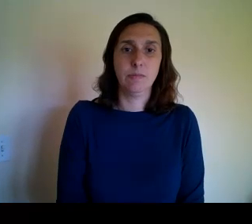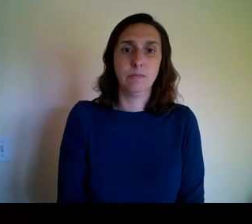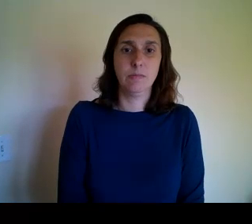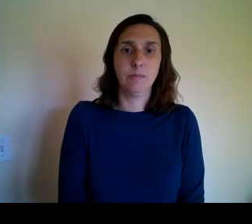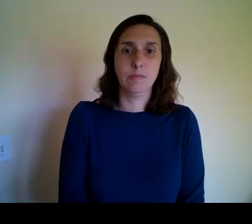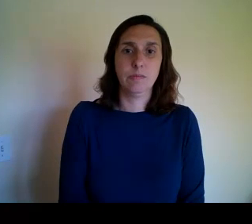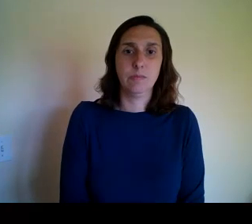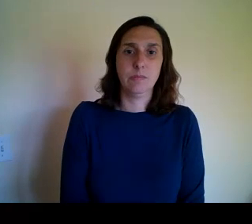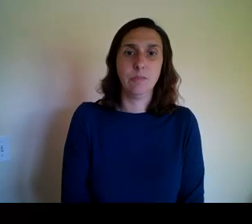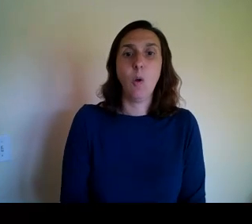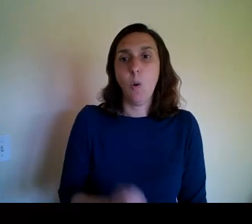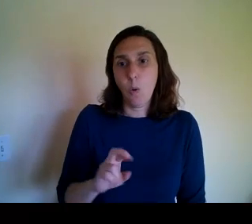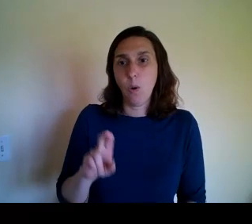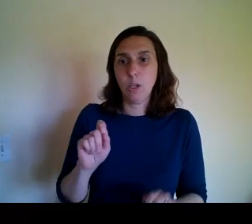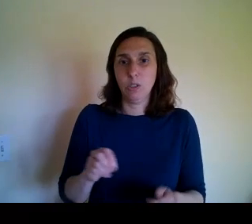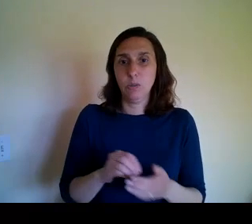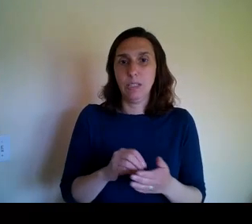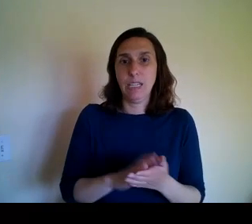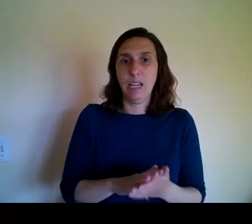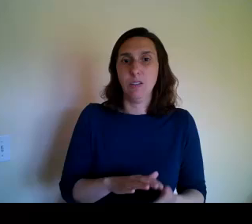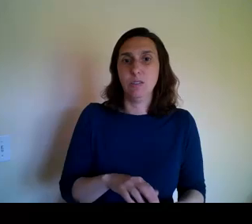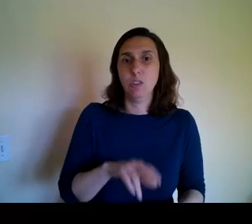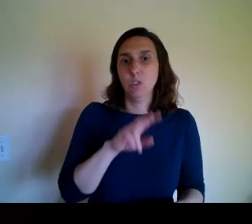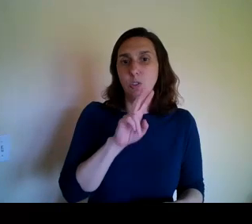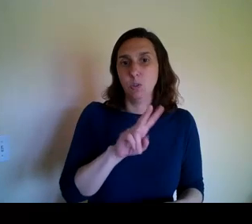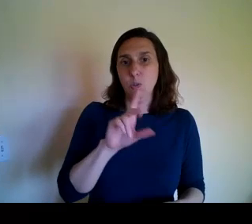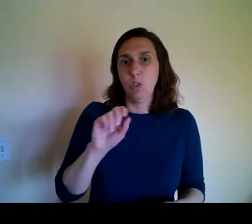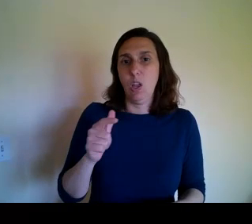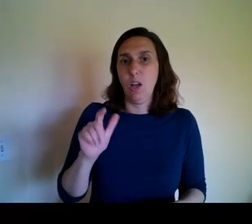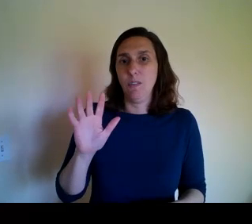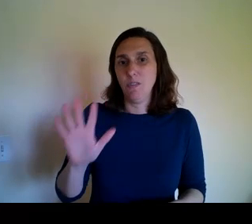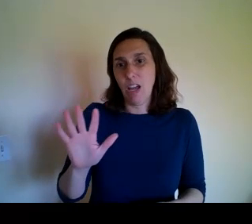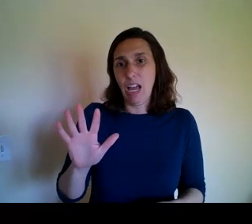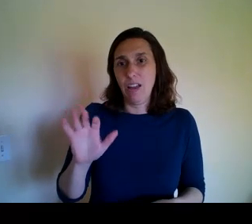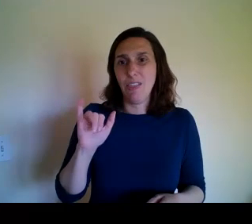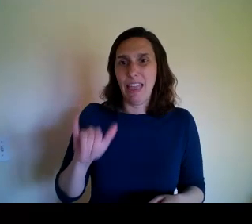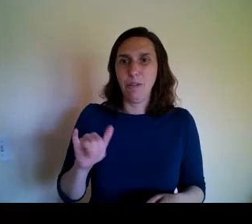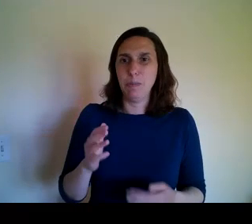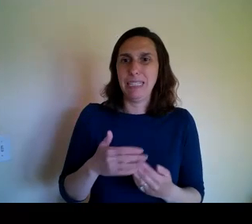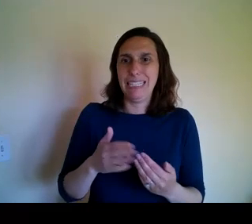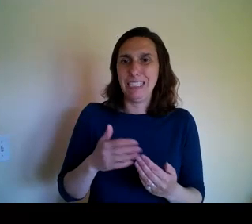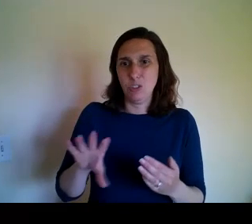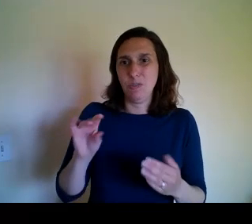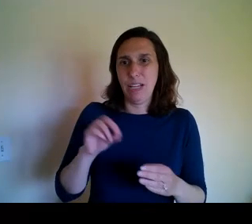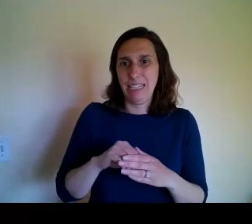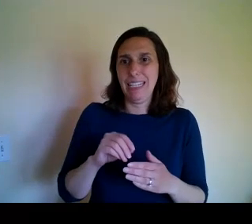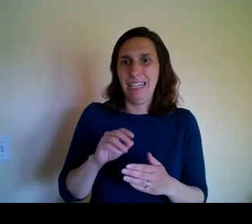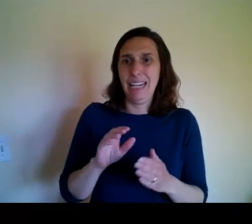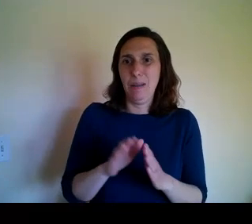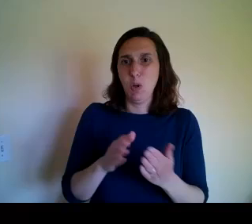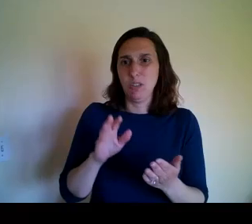right, that's 5 squared. I think people would see it as this, because this would be easier to look up in a table and multiply by